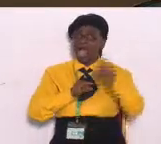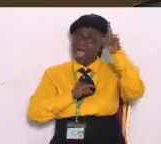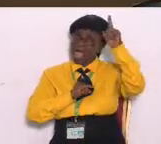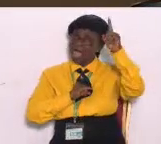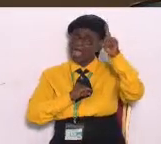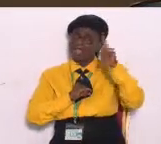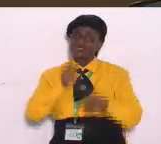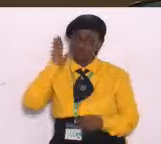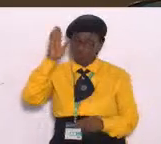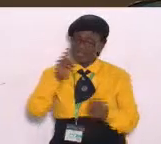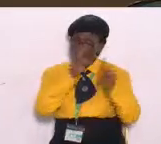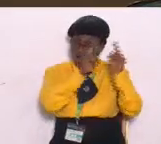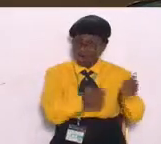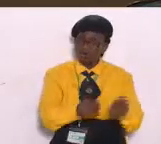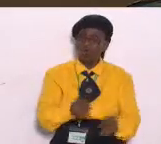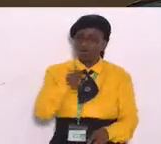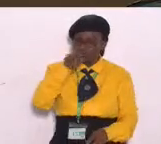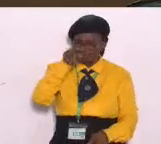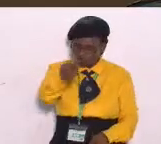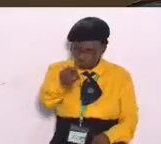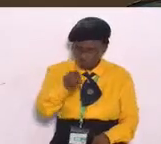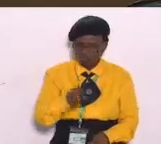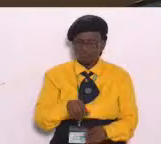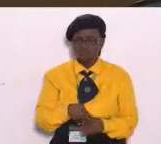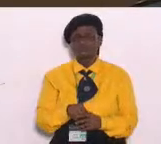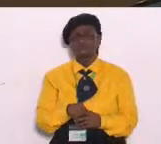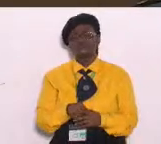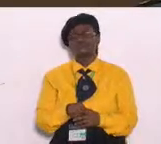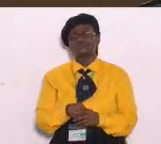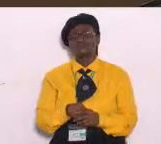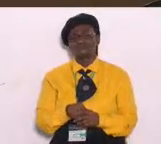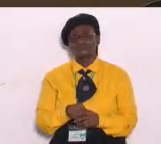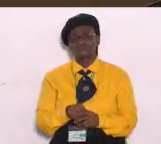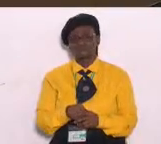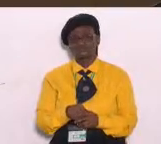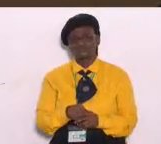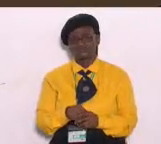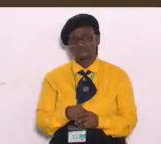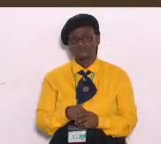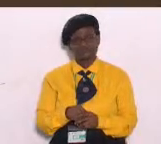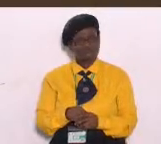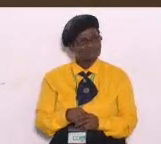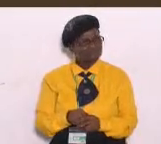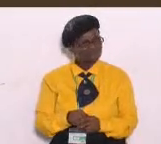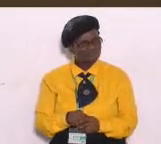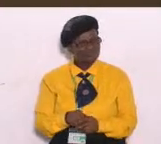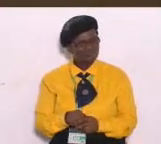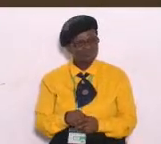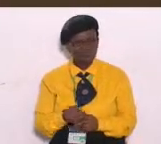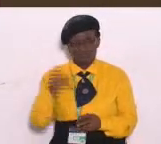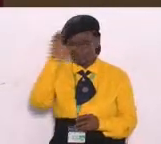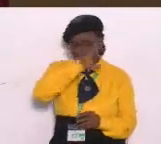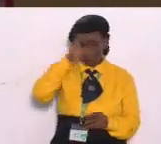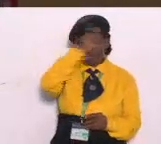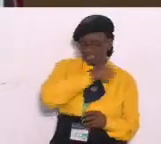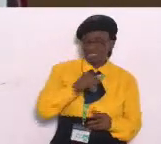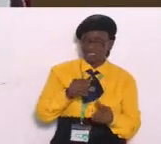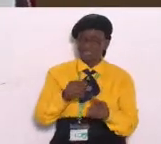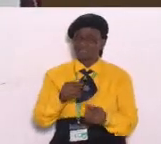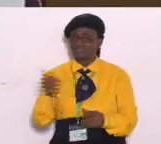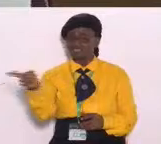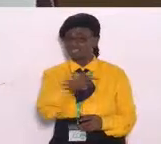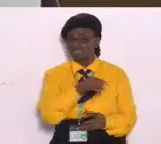C Seek ye first the kingdom of God and